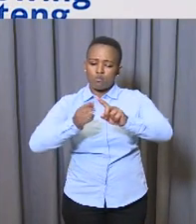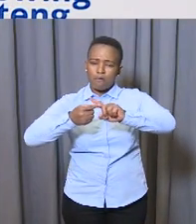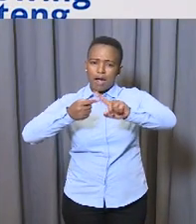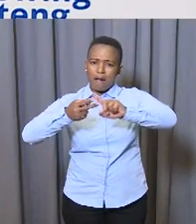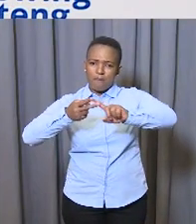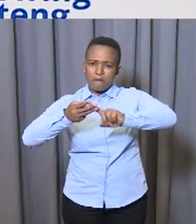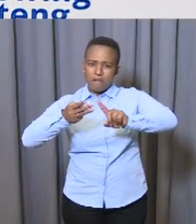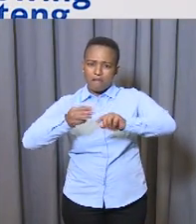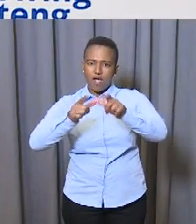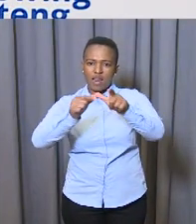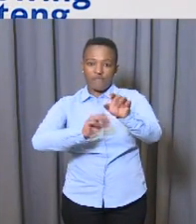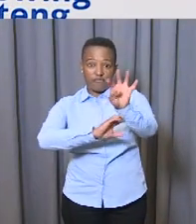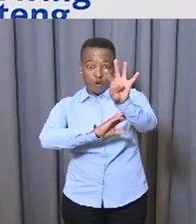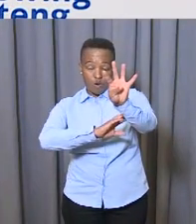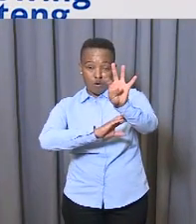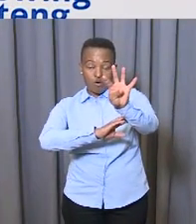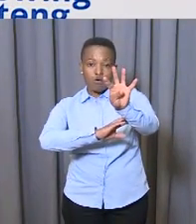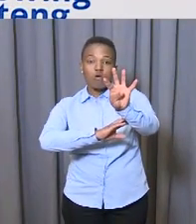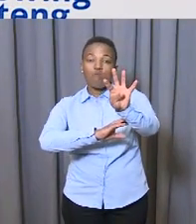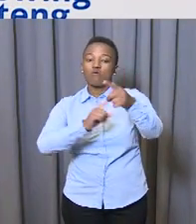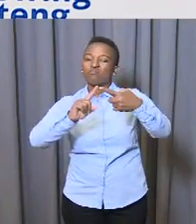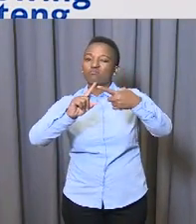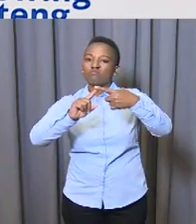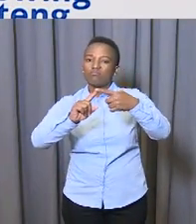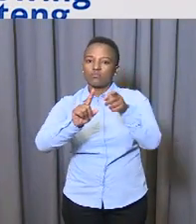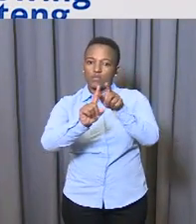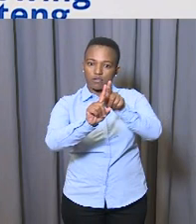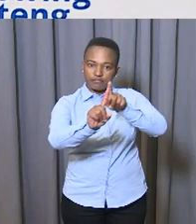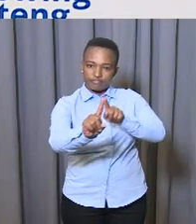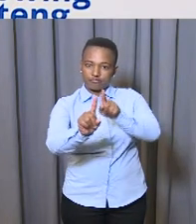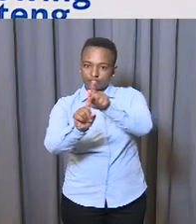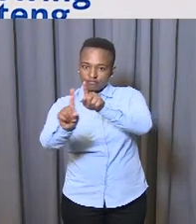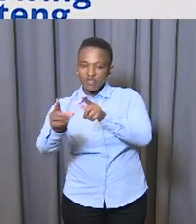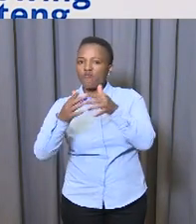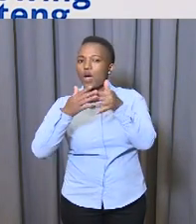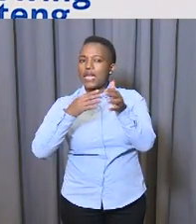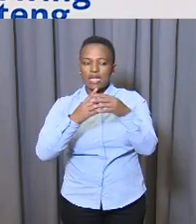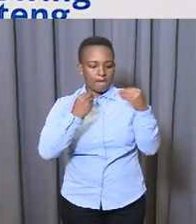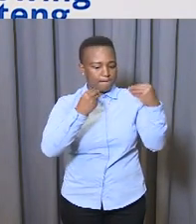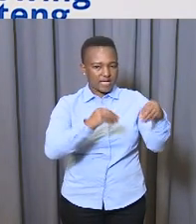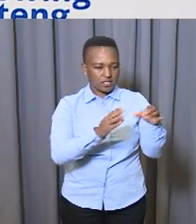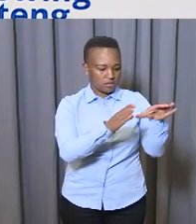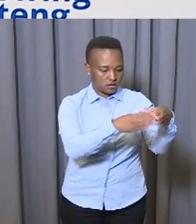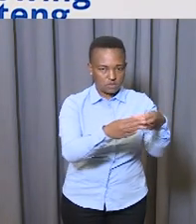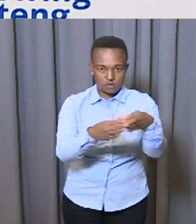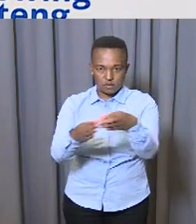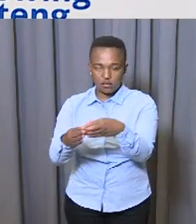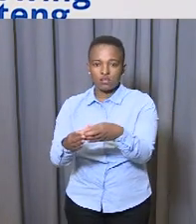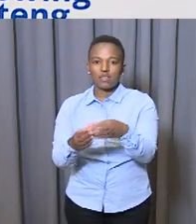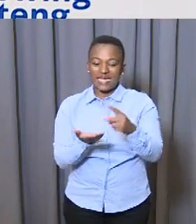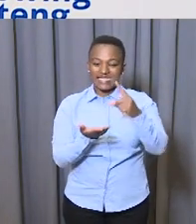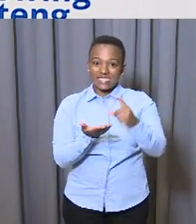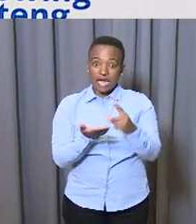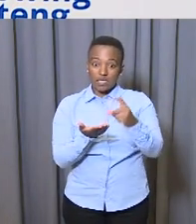those measures? We implement social distancing in every establishment. We put in place